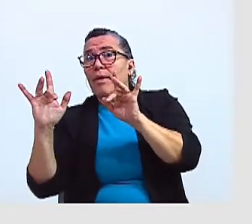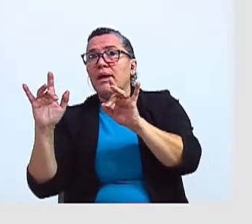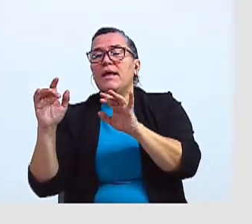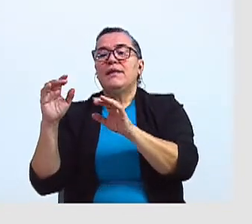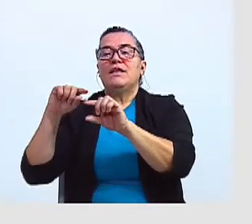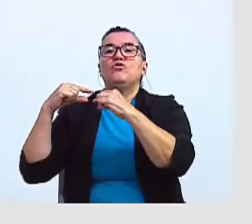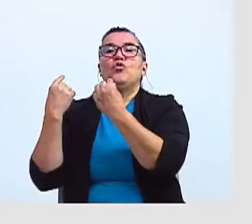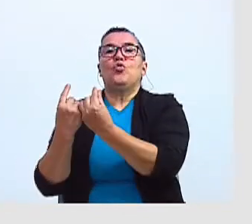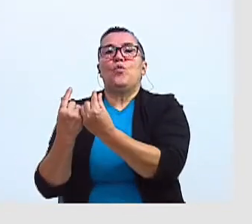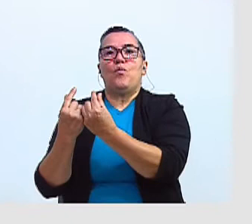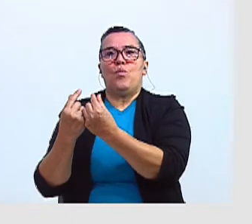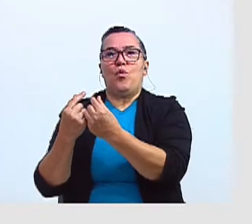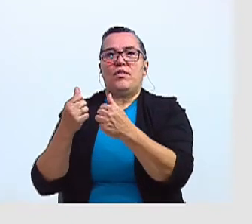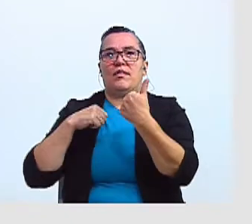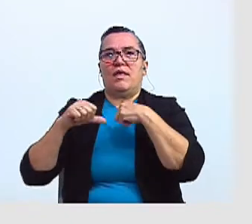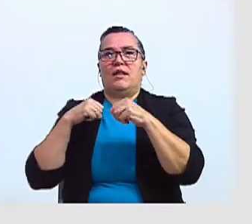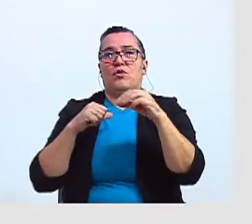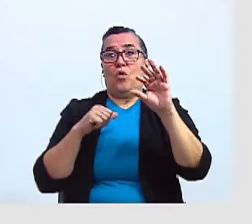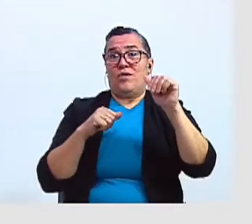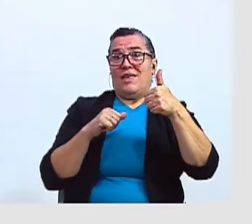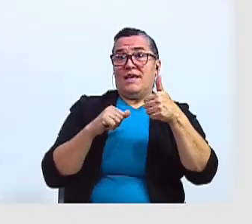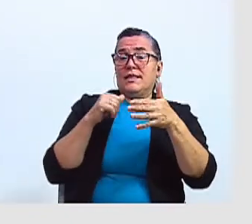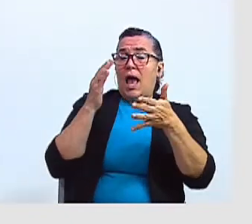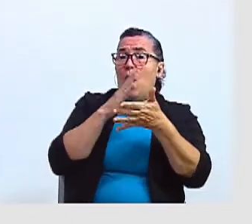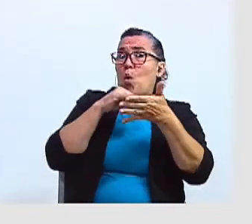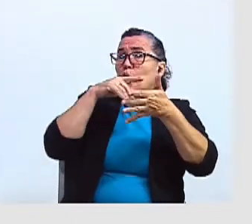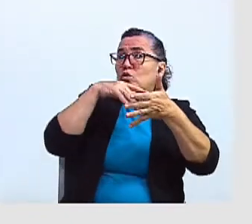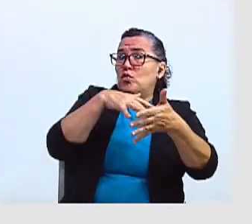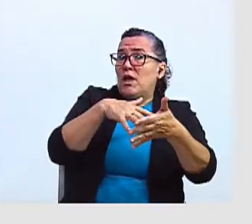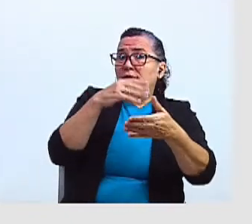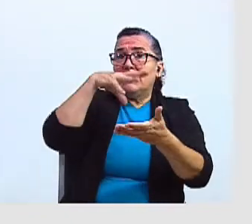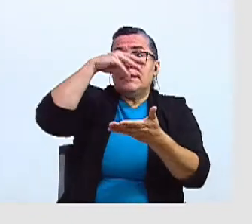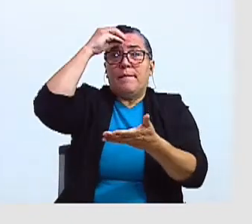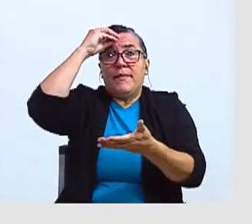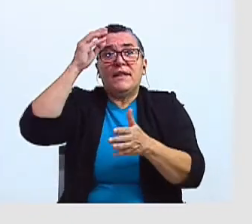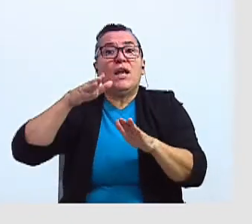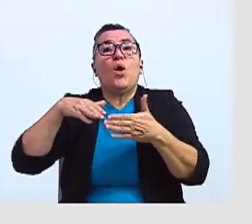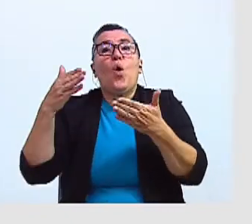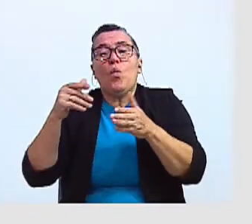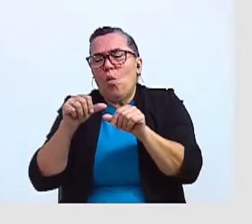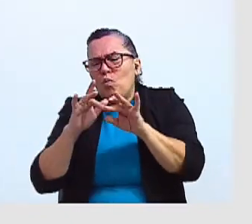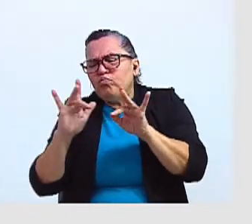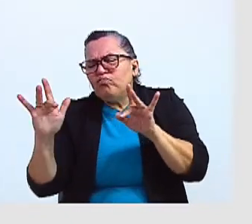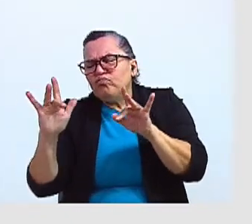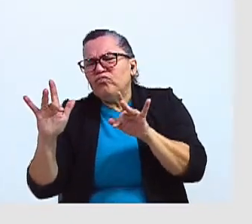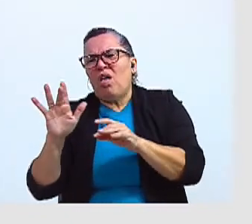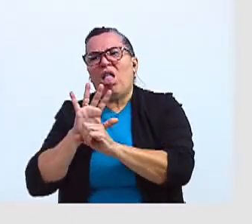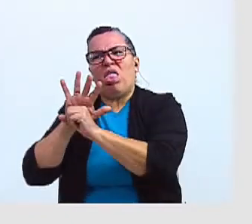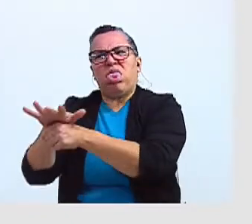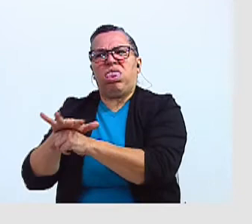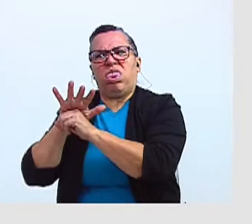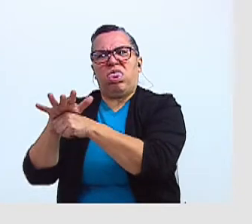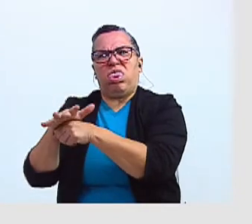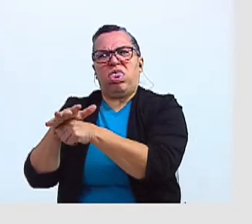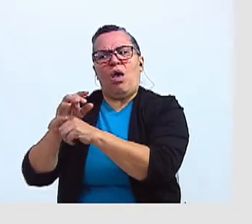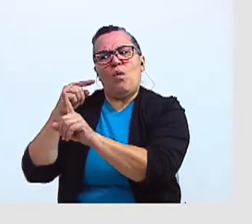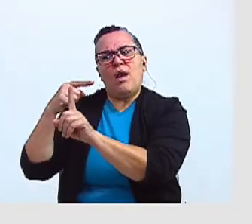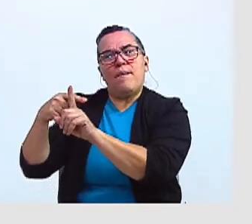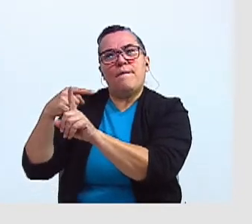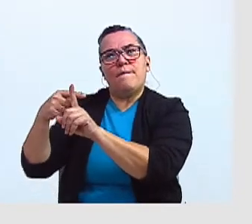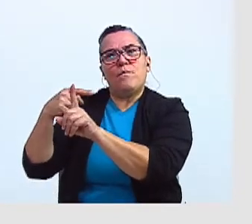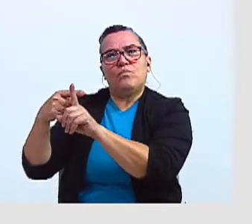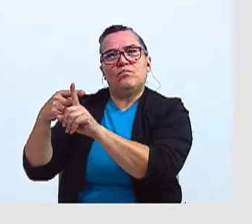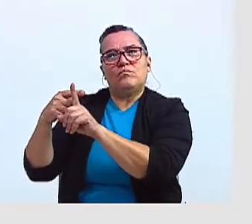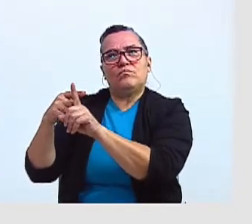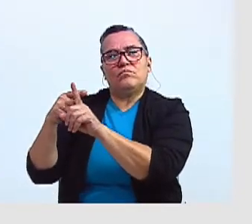10, some students learn how to bullying in a very positive way. Okay, so let's